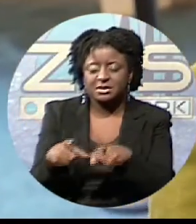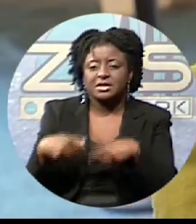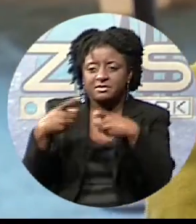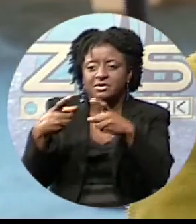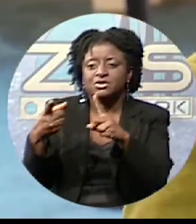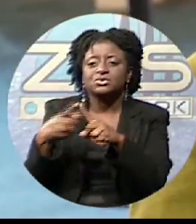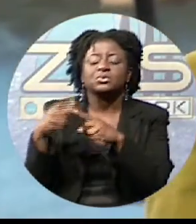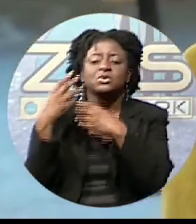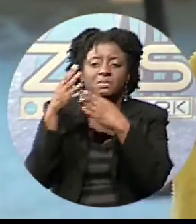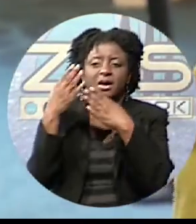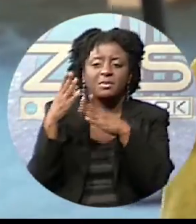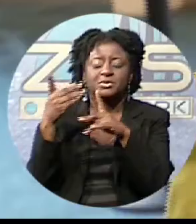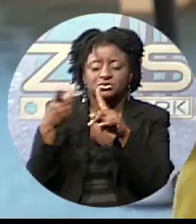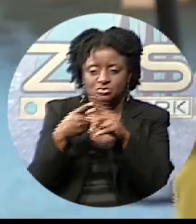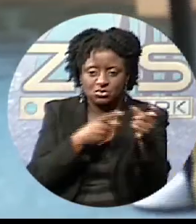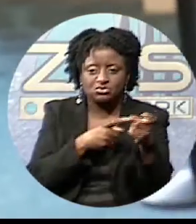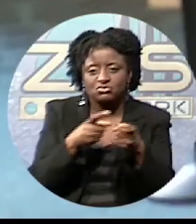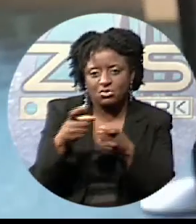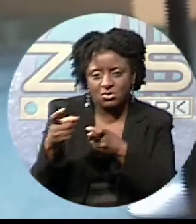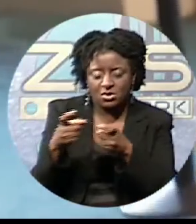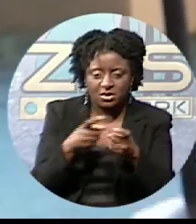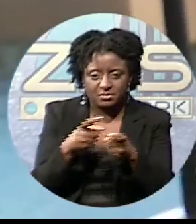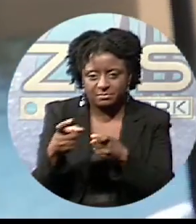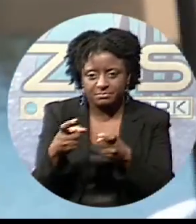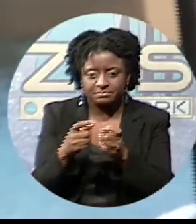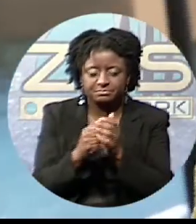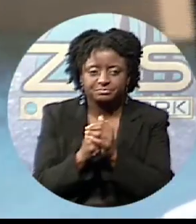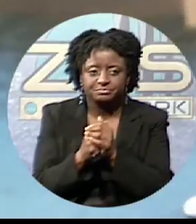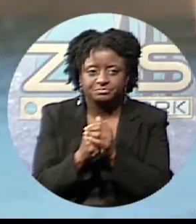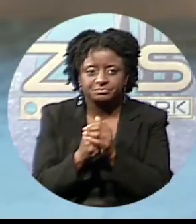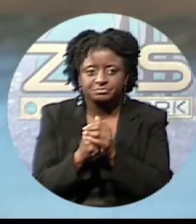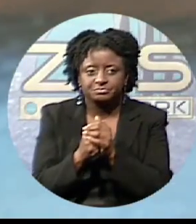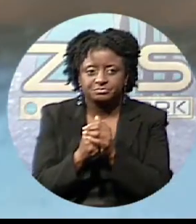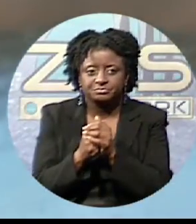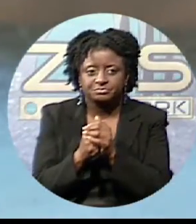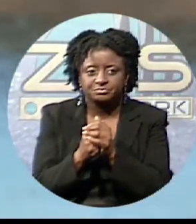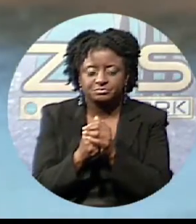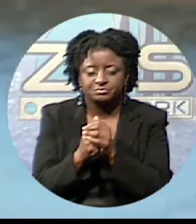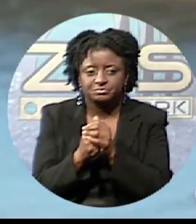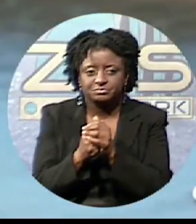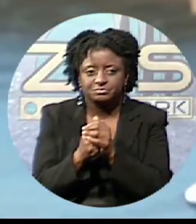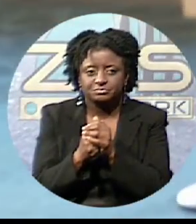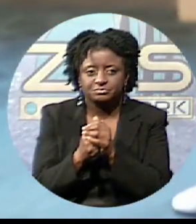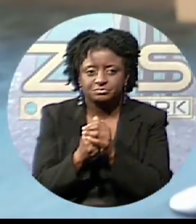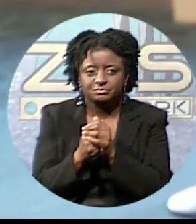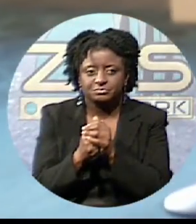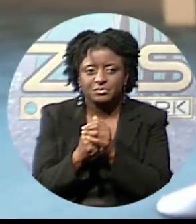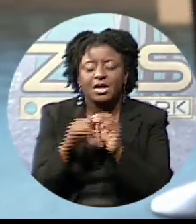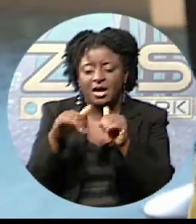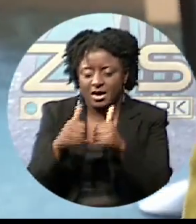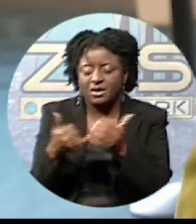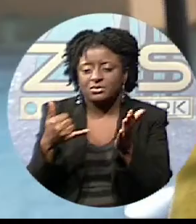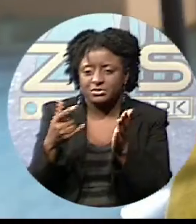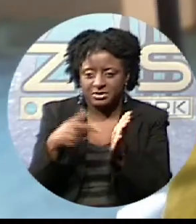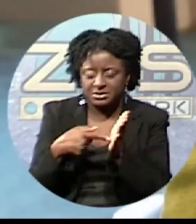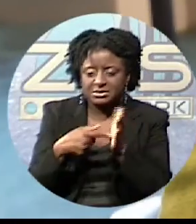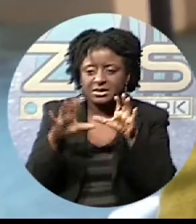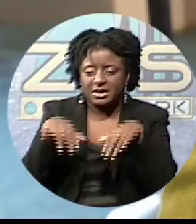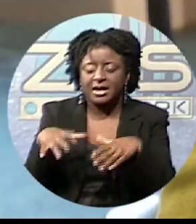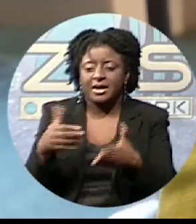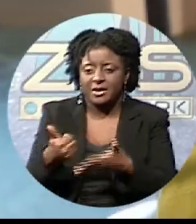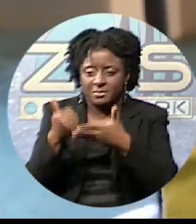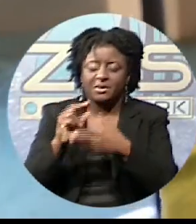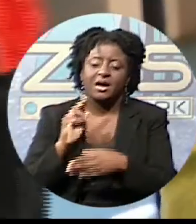outflows that come from the benefits of air navigation fees, etc., and how it can help our